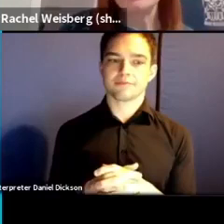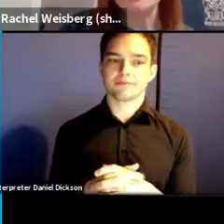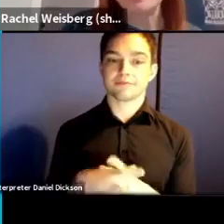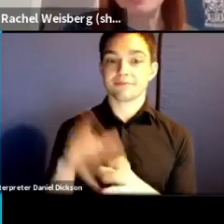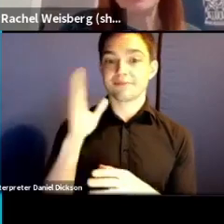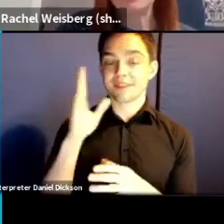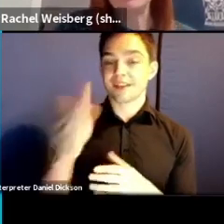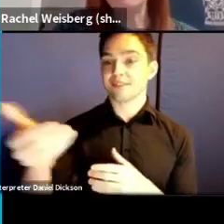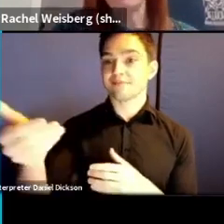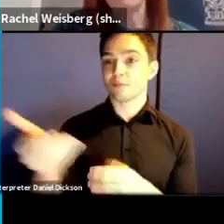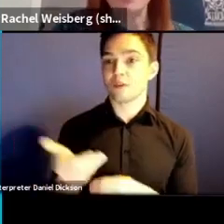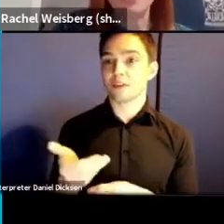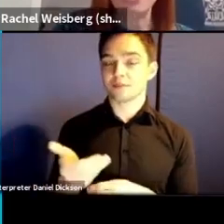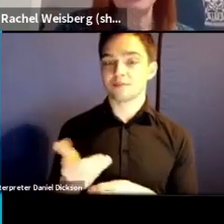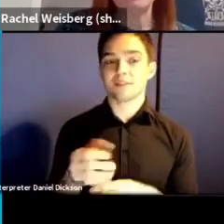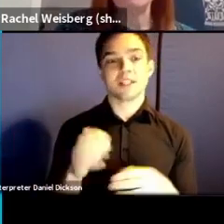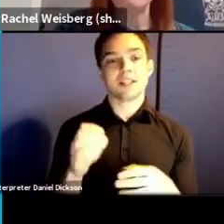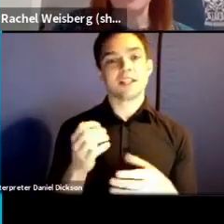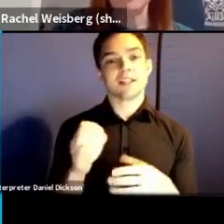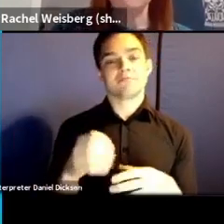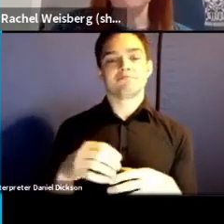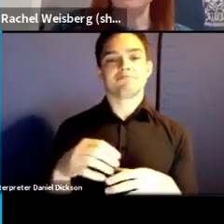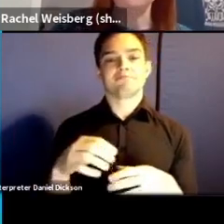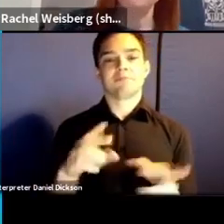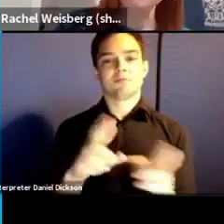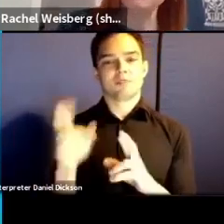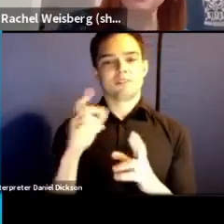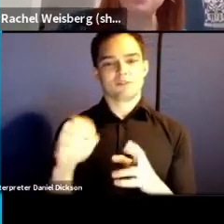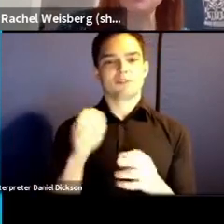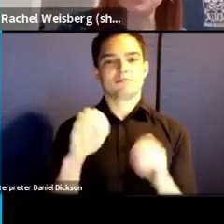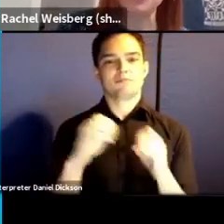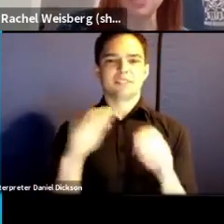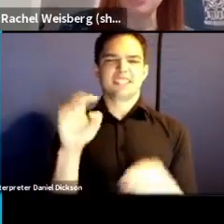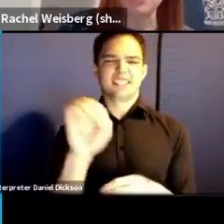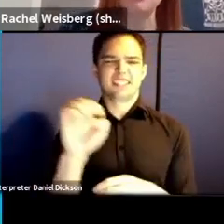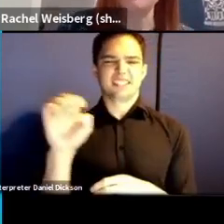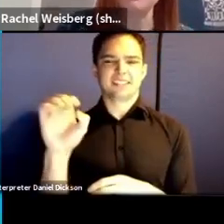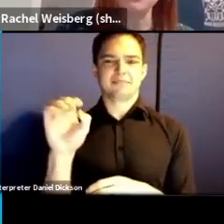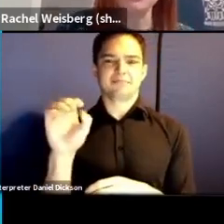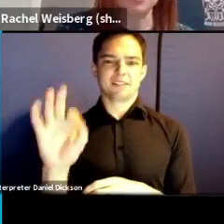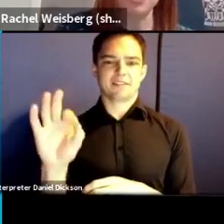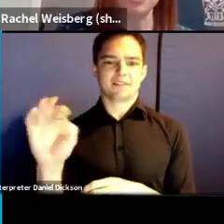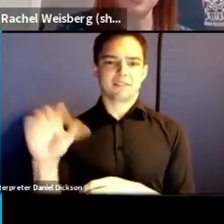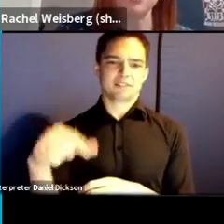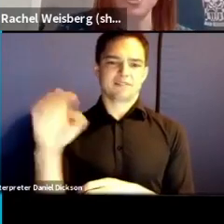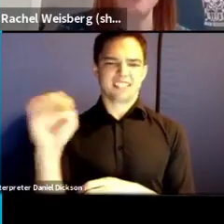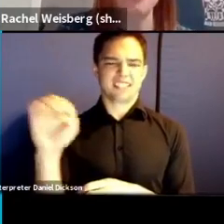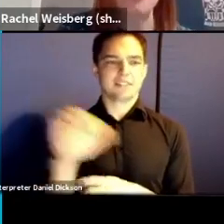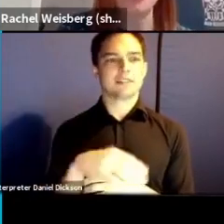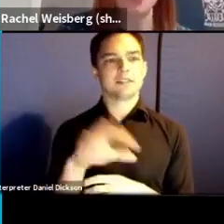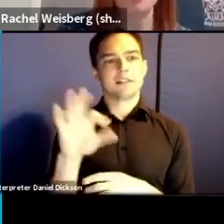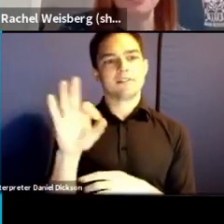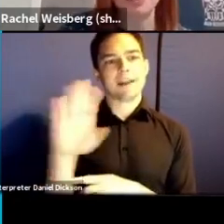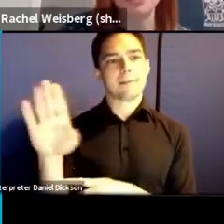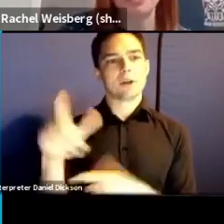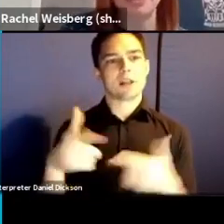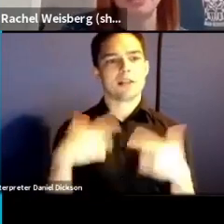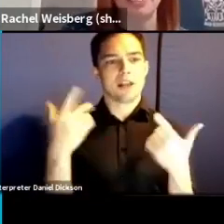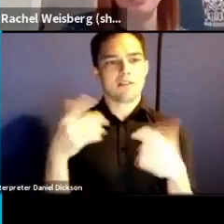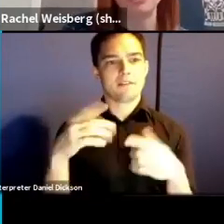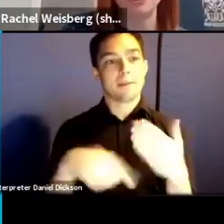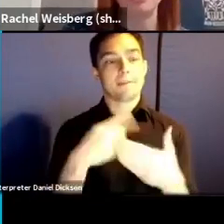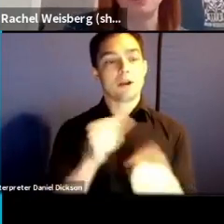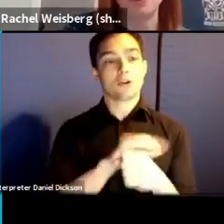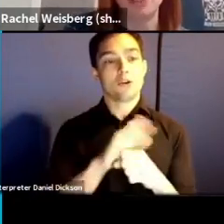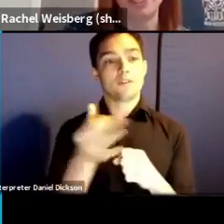Hello and welcome to Equip for Equality's first Facebook Live session about